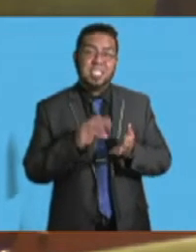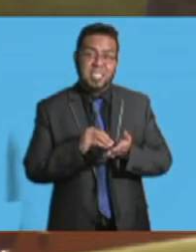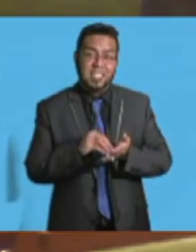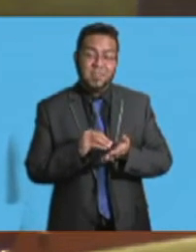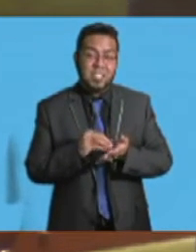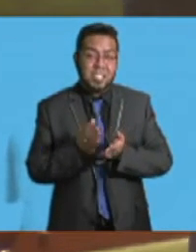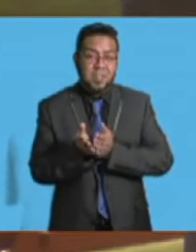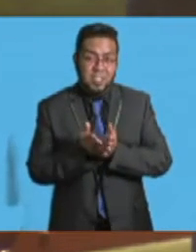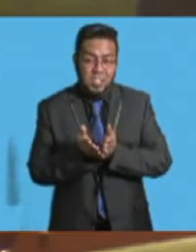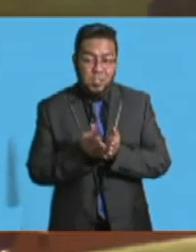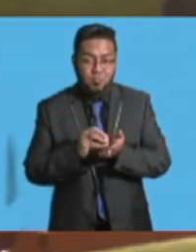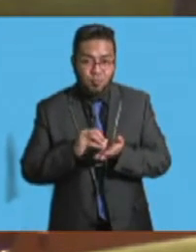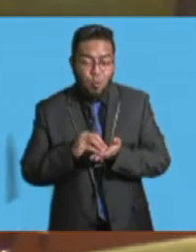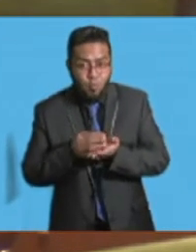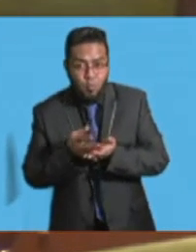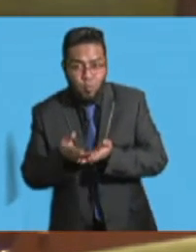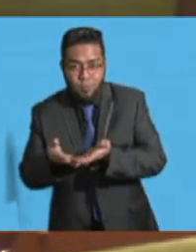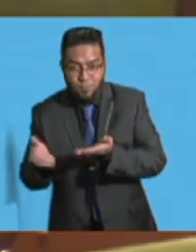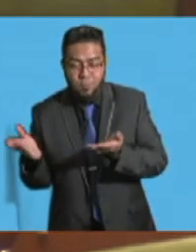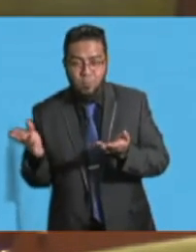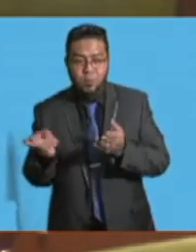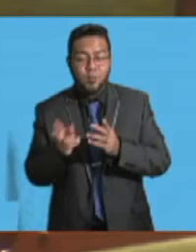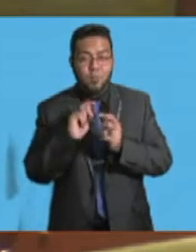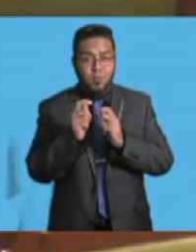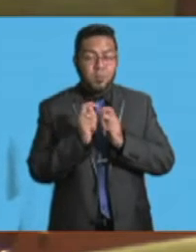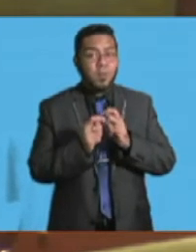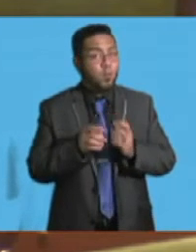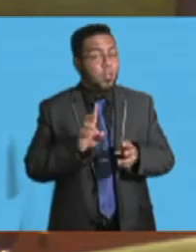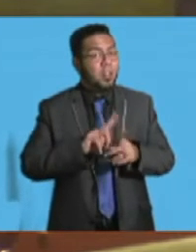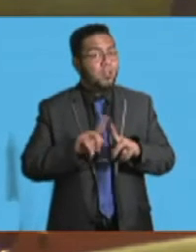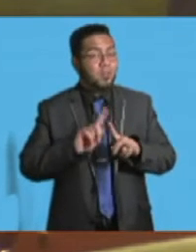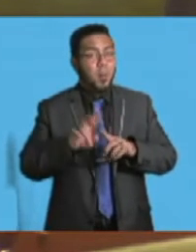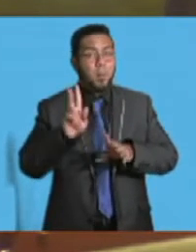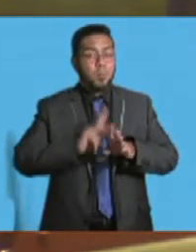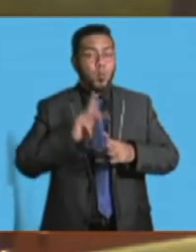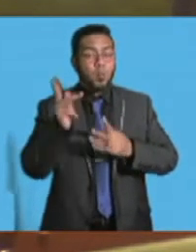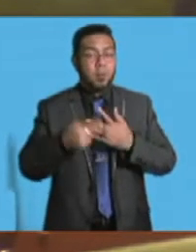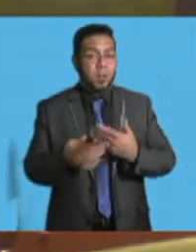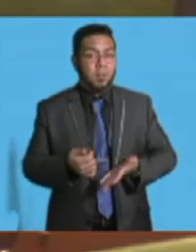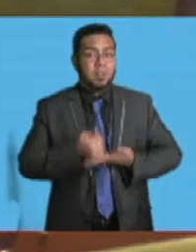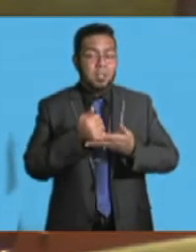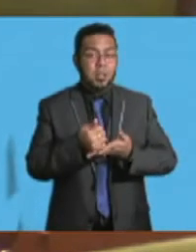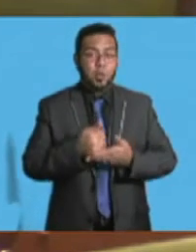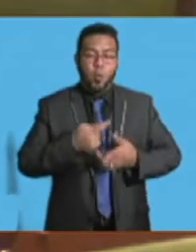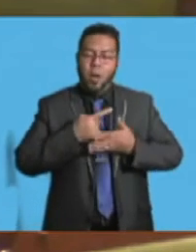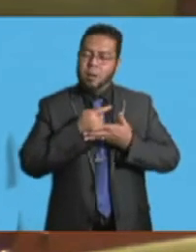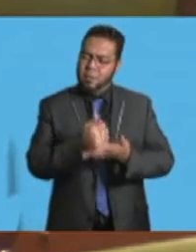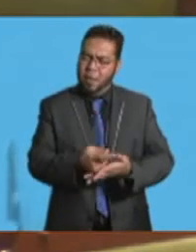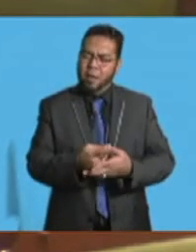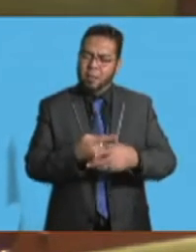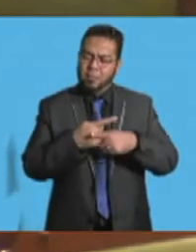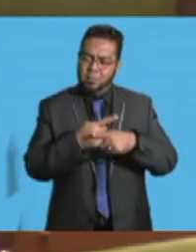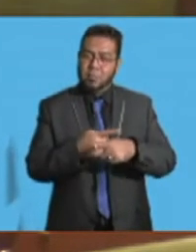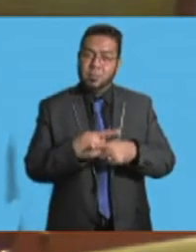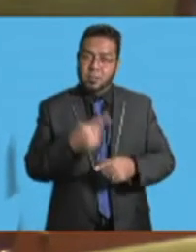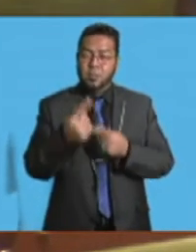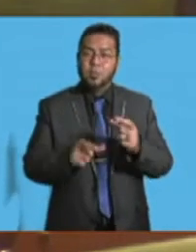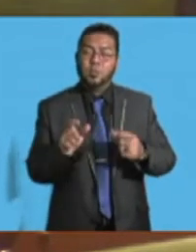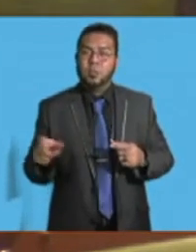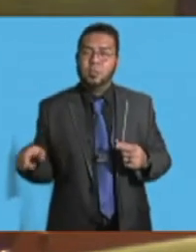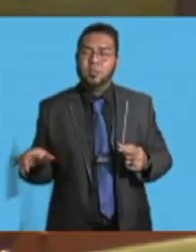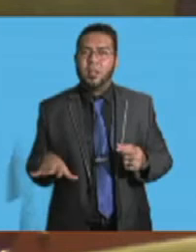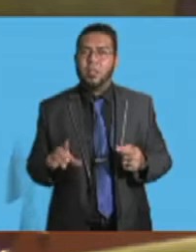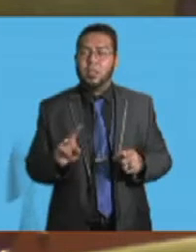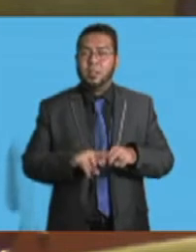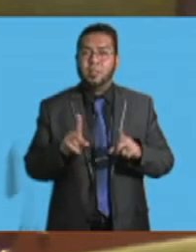Madam Speaker, the Ministry of Agriculture through its various programs offers assistance that can guide individuals to active commercial agriculture production. There are a